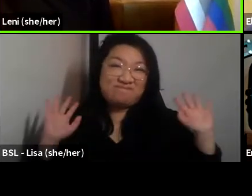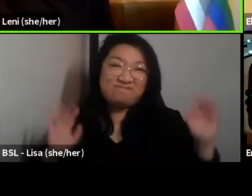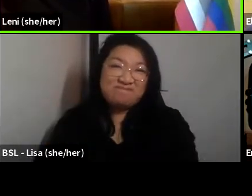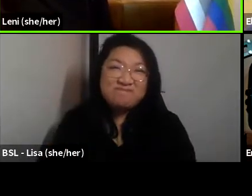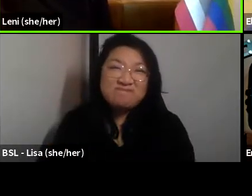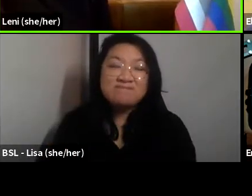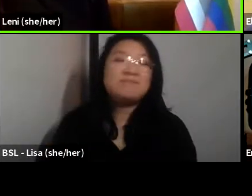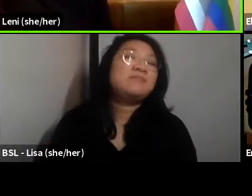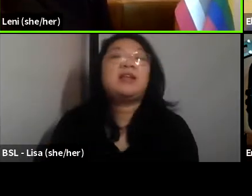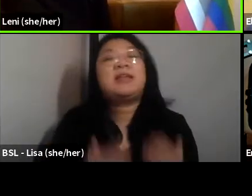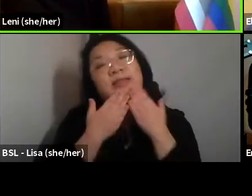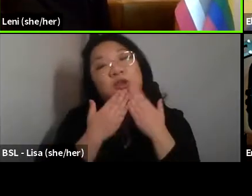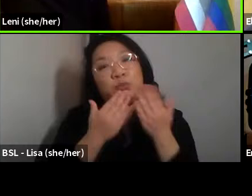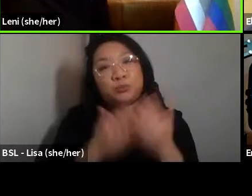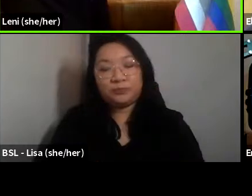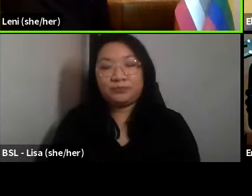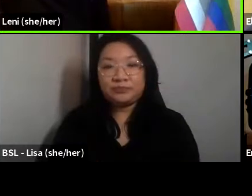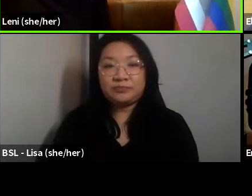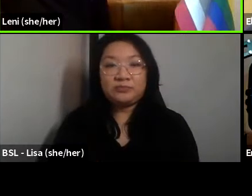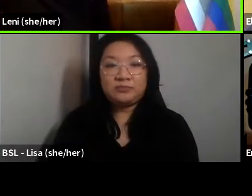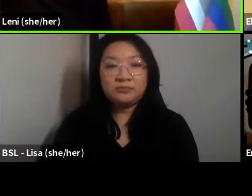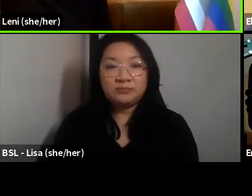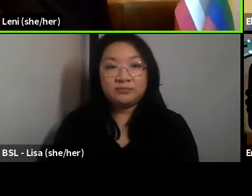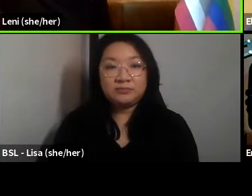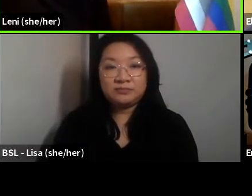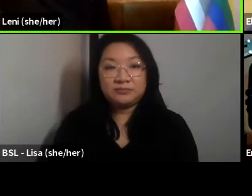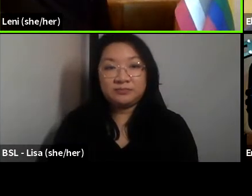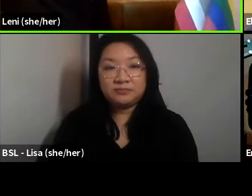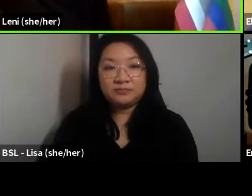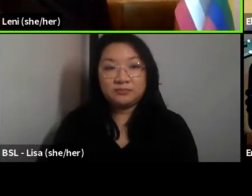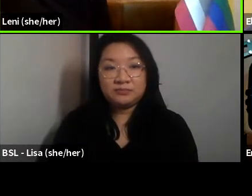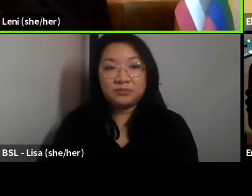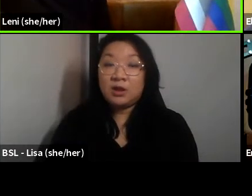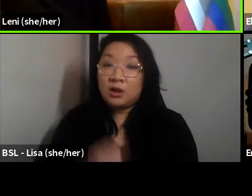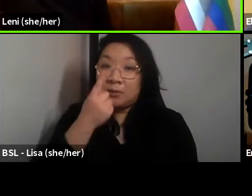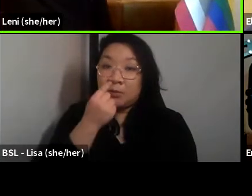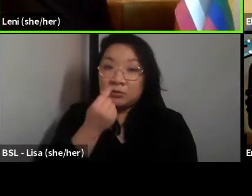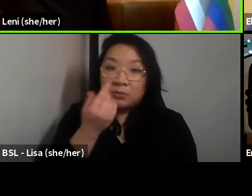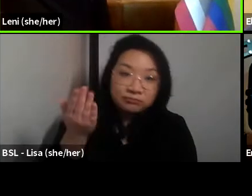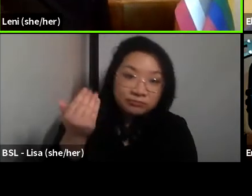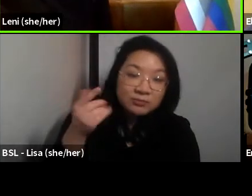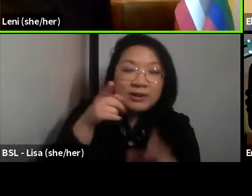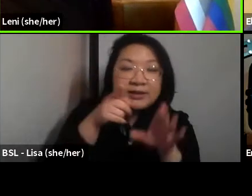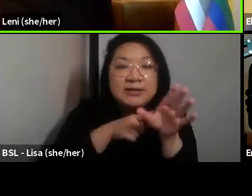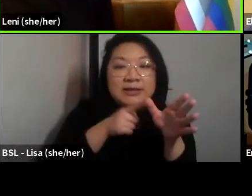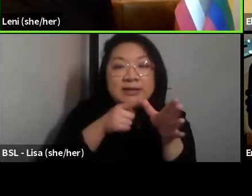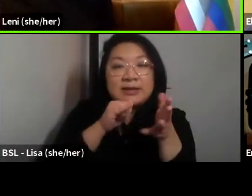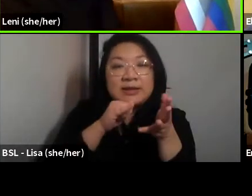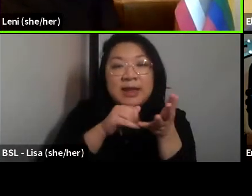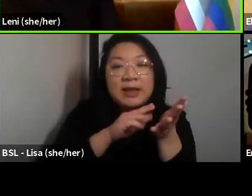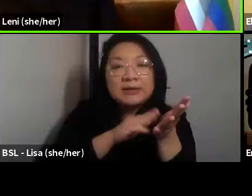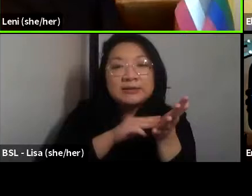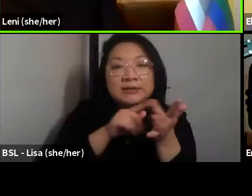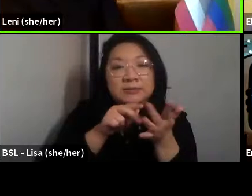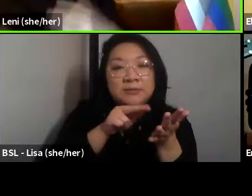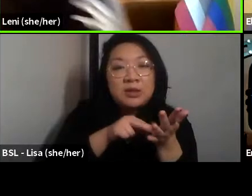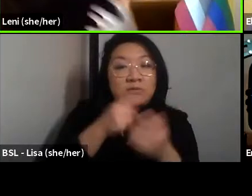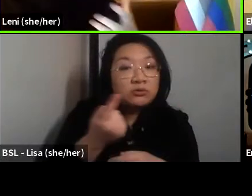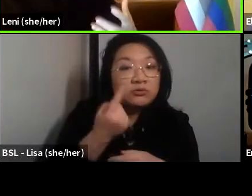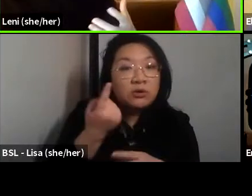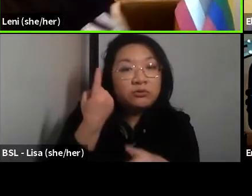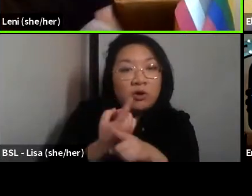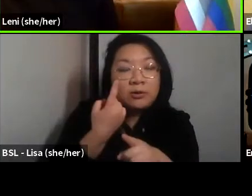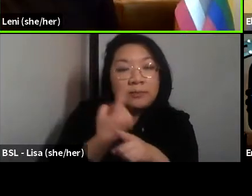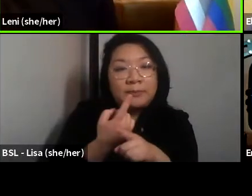Thanks for that, Elizabeth. I think, can I invite Yasmin to come in there? I think because you were talking about being